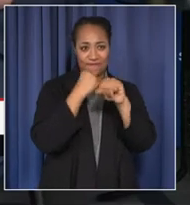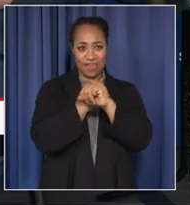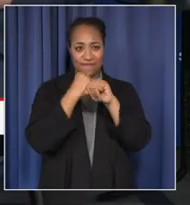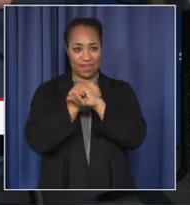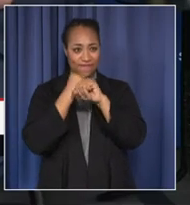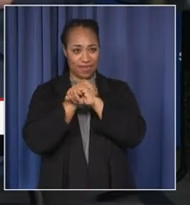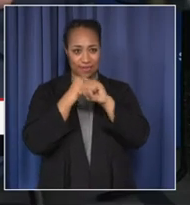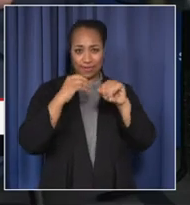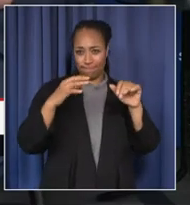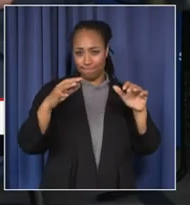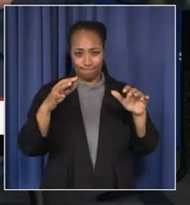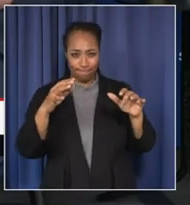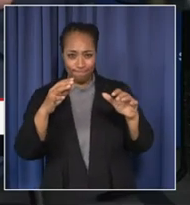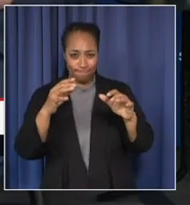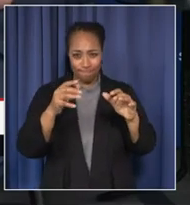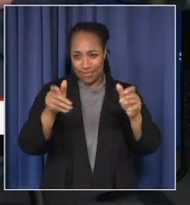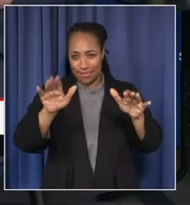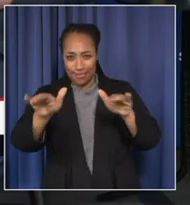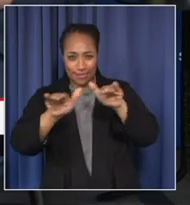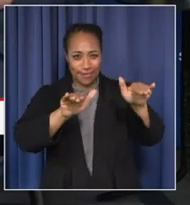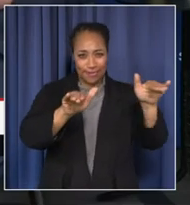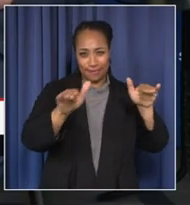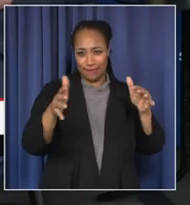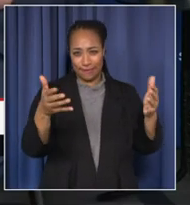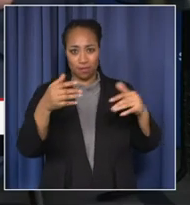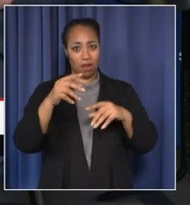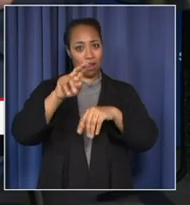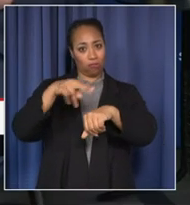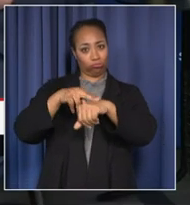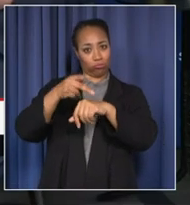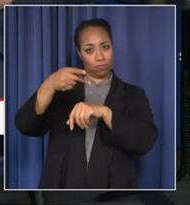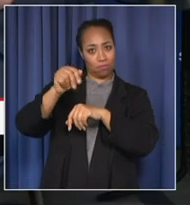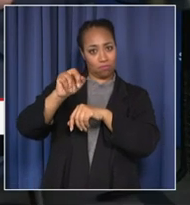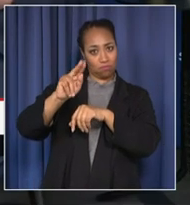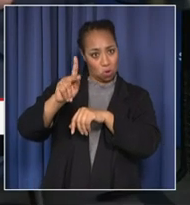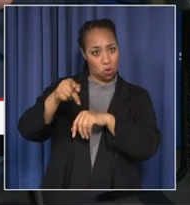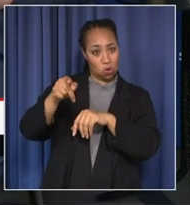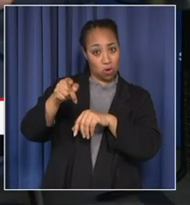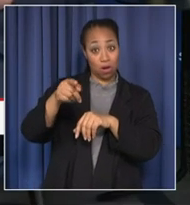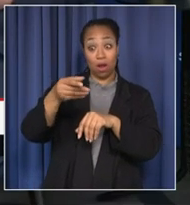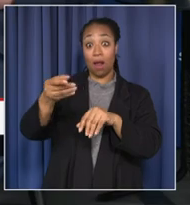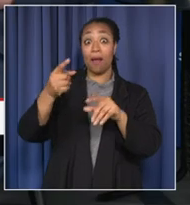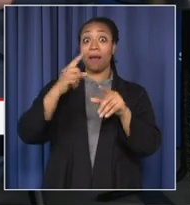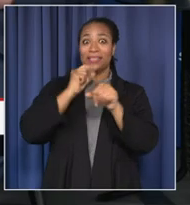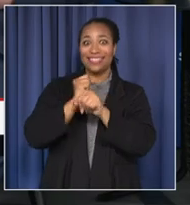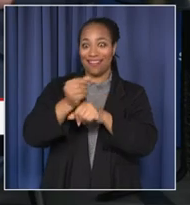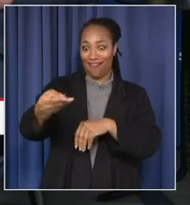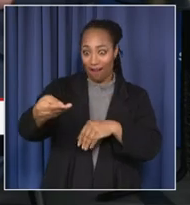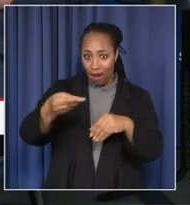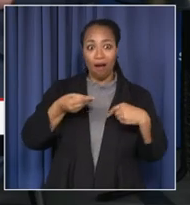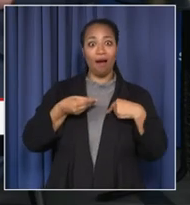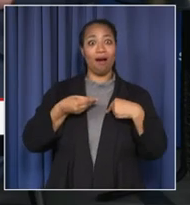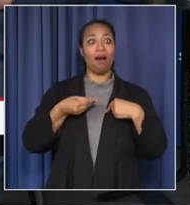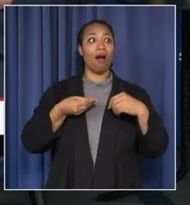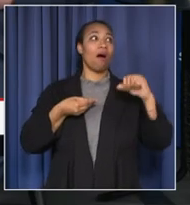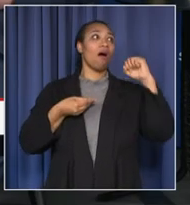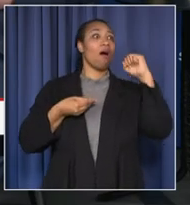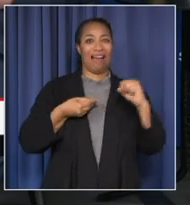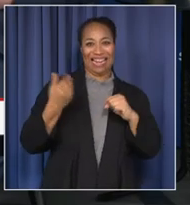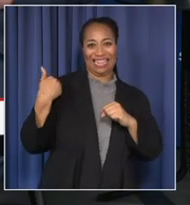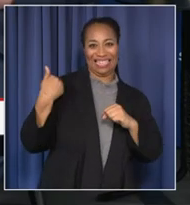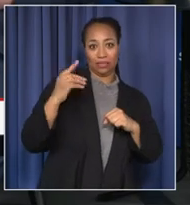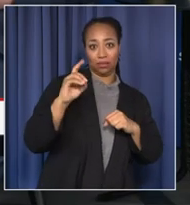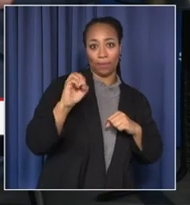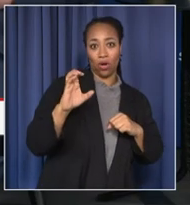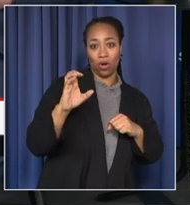it. And we finally did that. And it happened at the end of December. So now we control